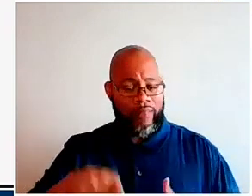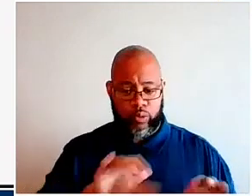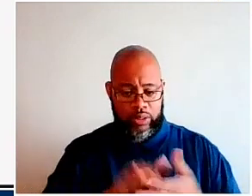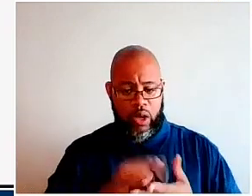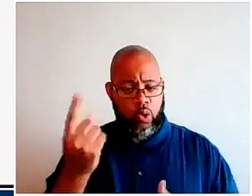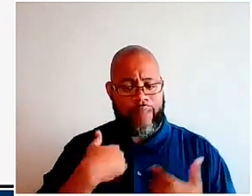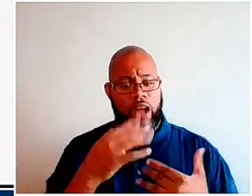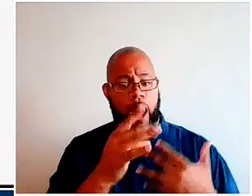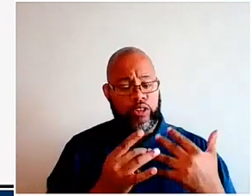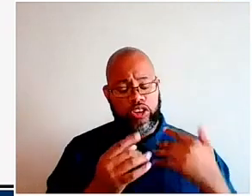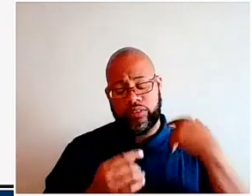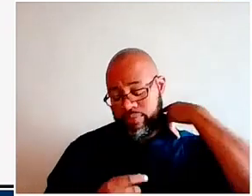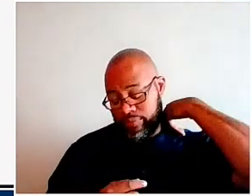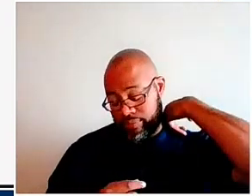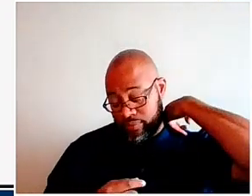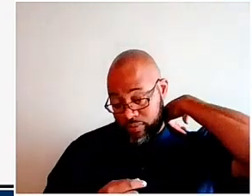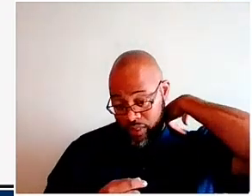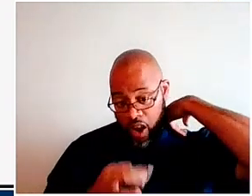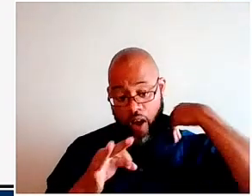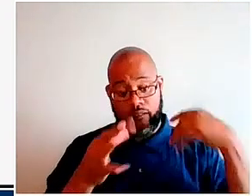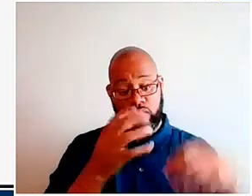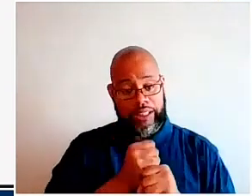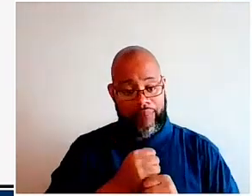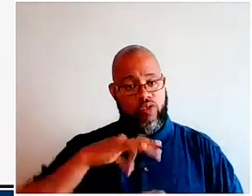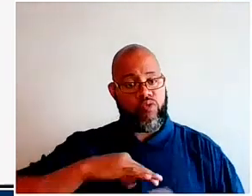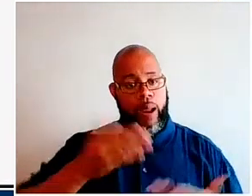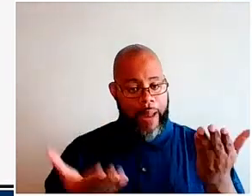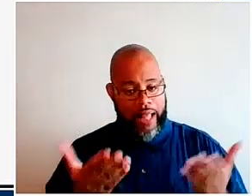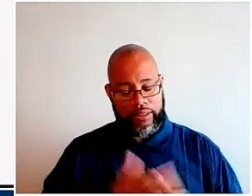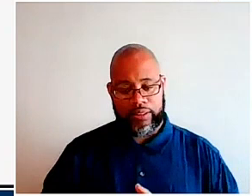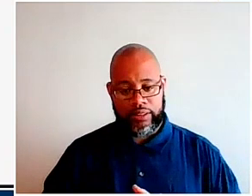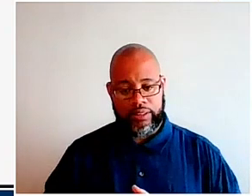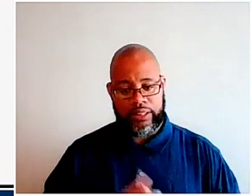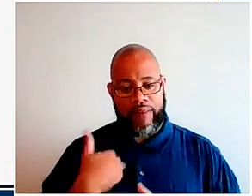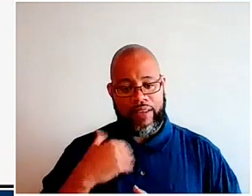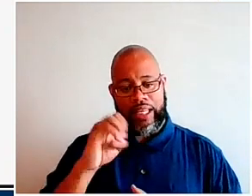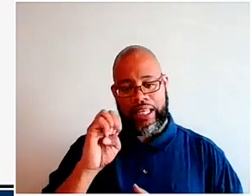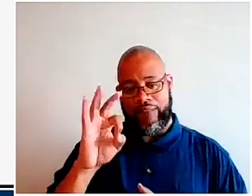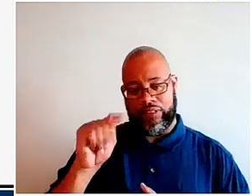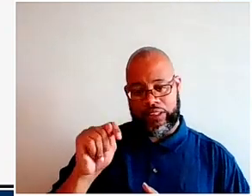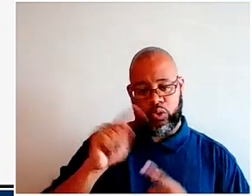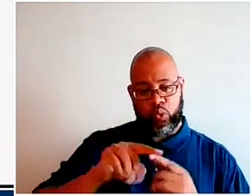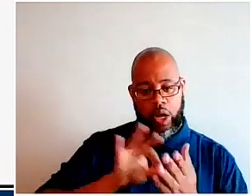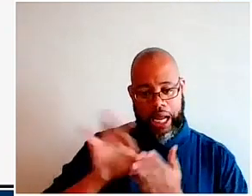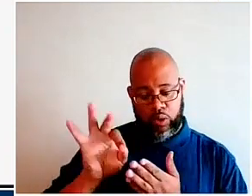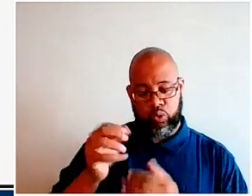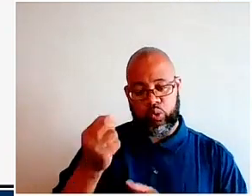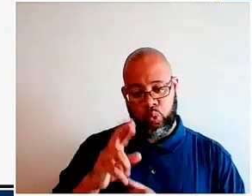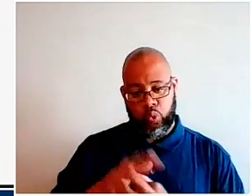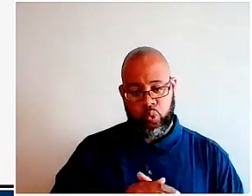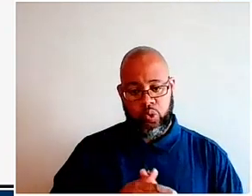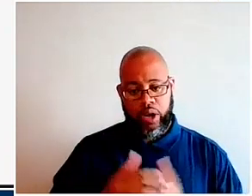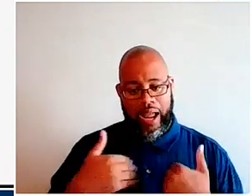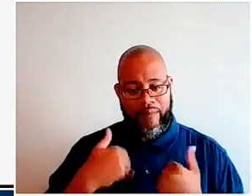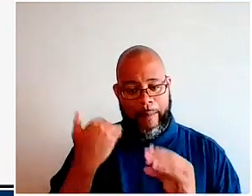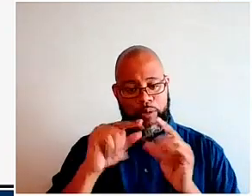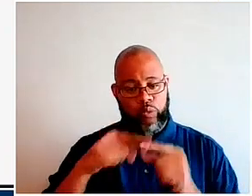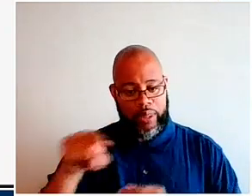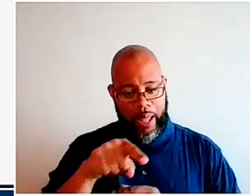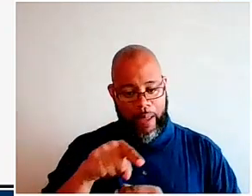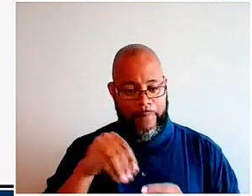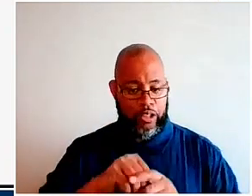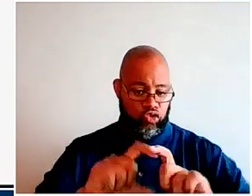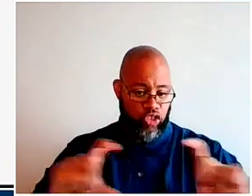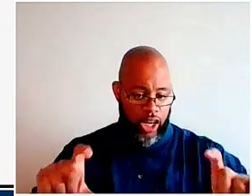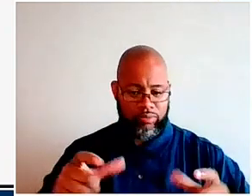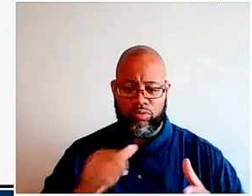have the option of simply receiving their credit balance, having it EFT to their account, or having it mailed to them in a form of a check. There